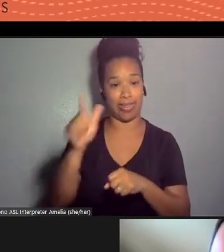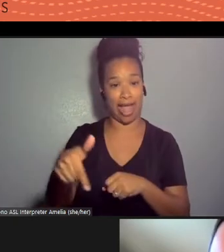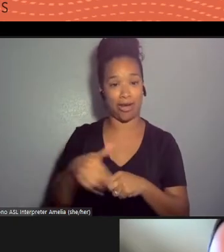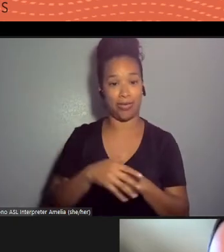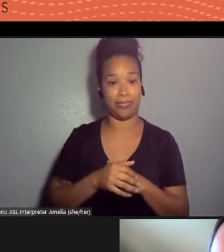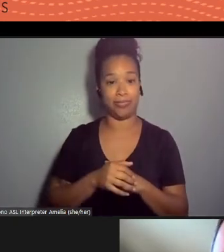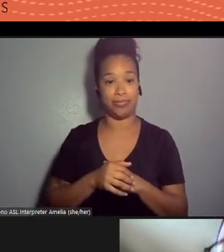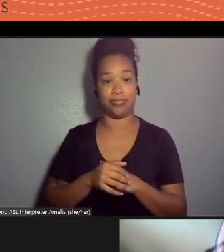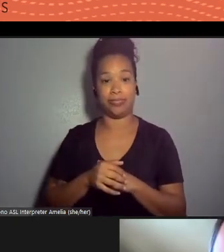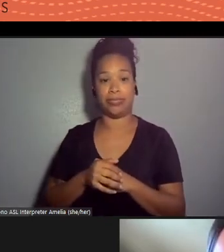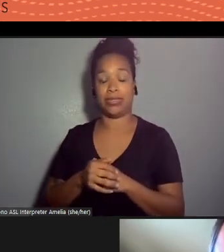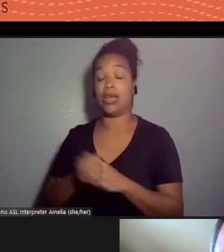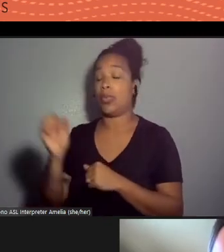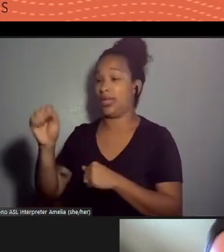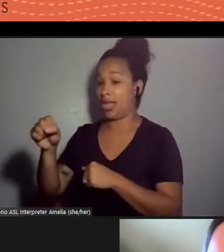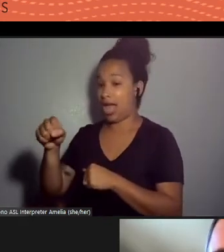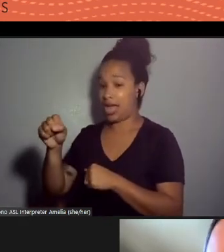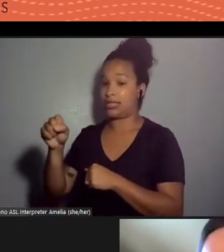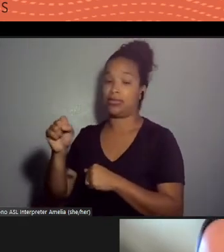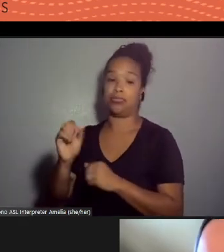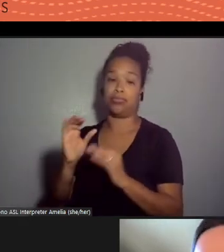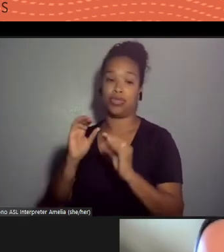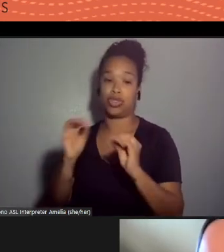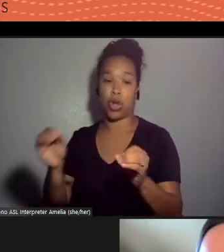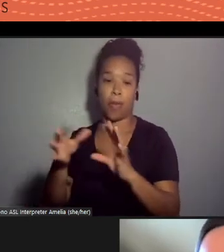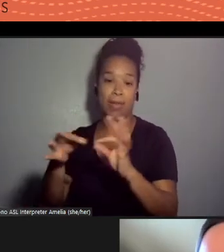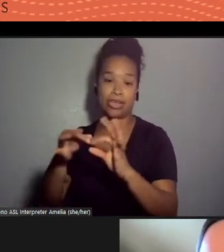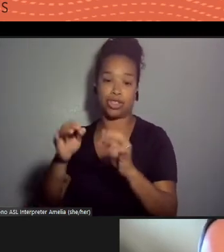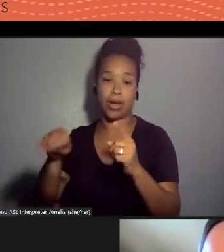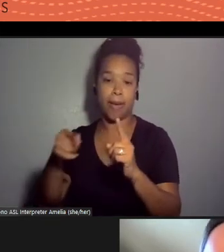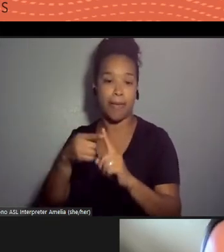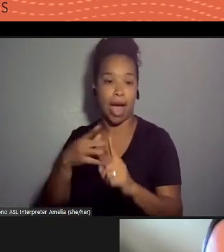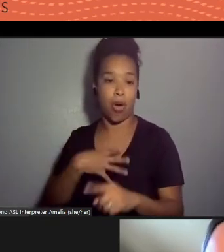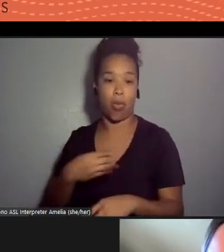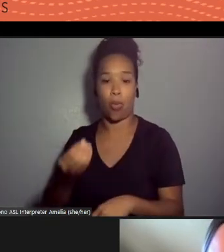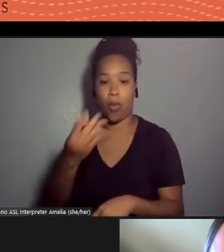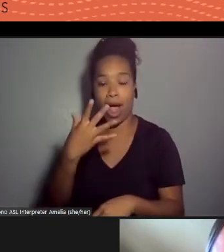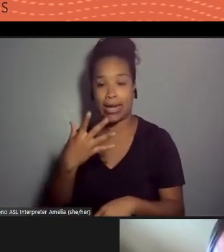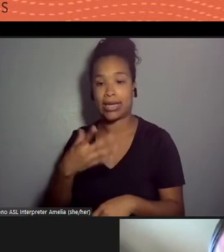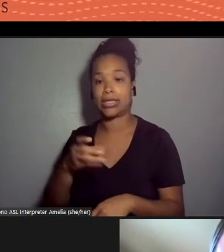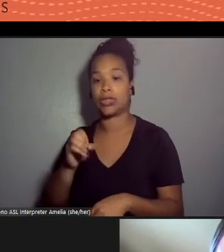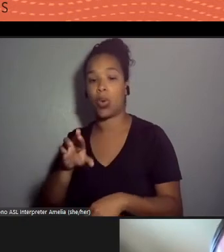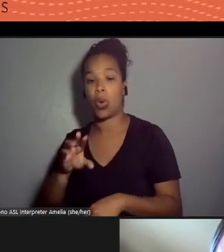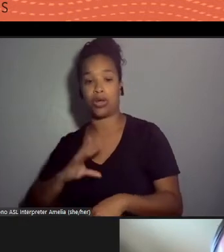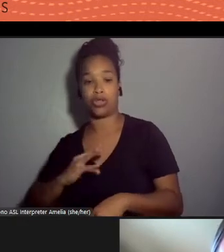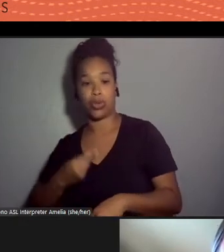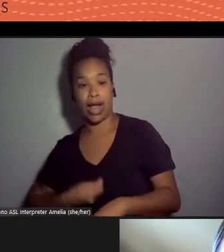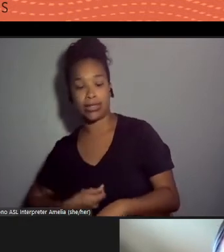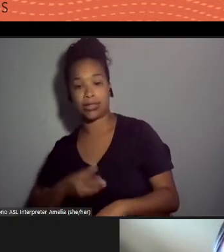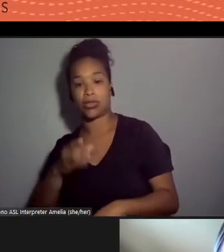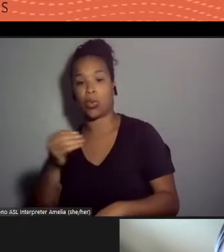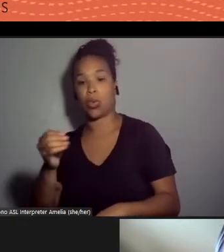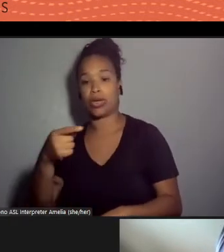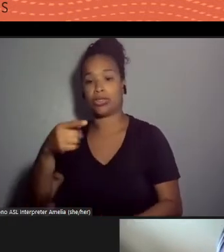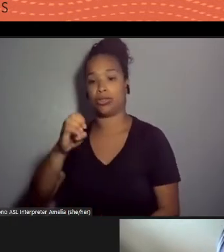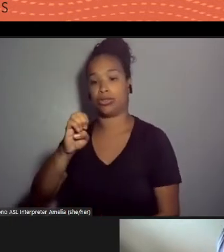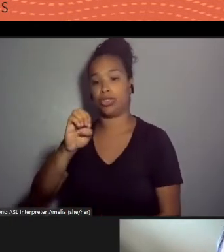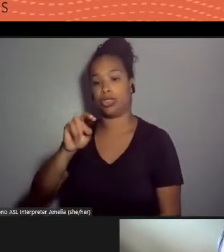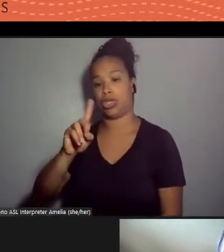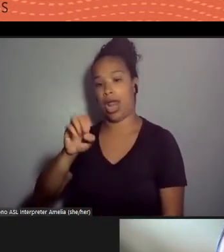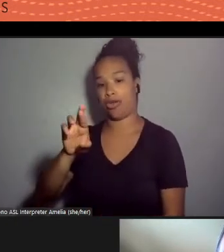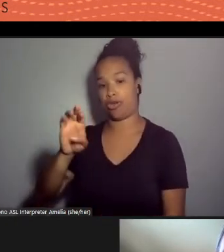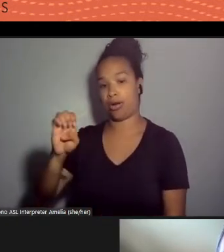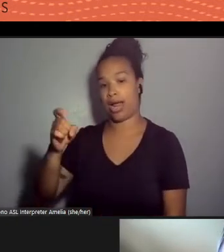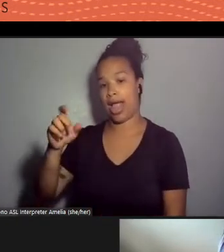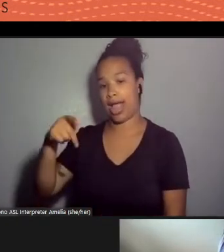in my piece or transness or gender expansiveness, et cetera, et cetera. So I think that there is a